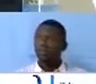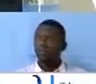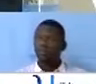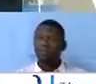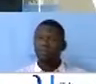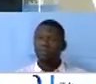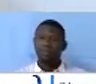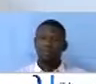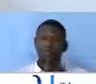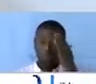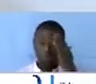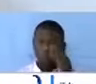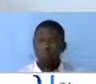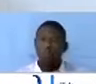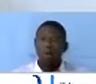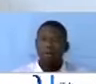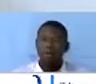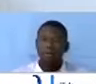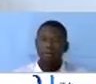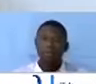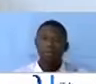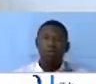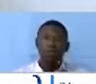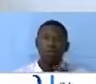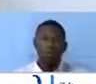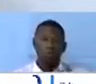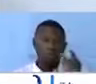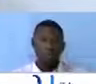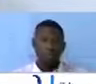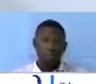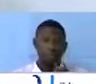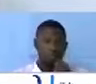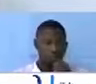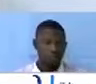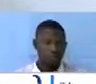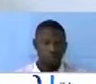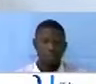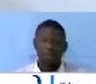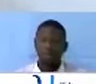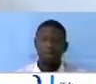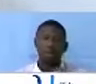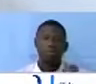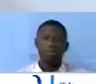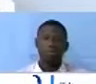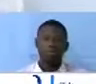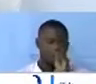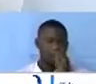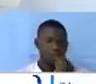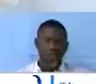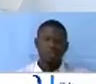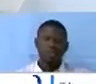You know why? The only witness that you mentioned here is no more. He's late.